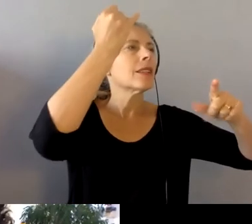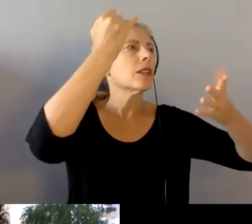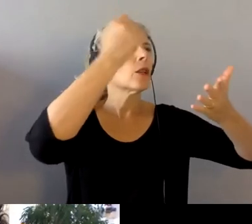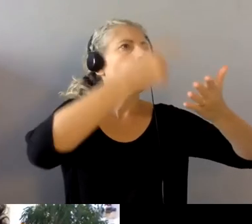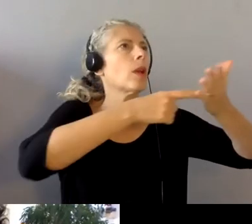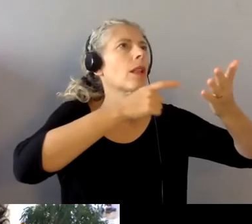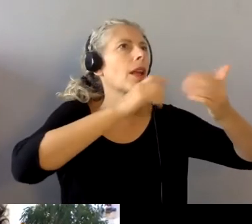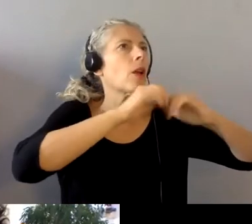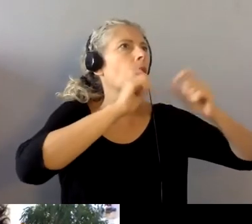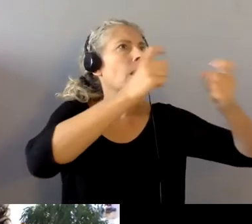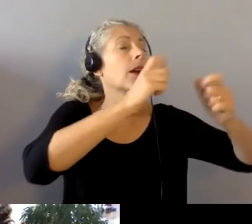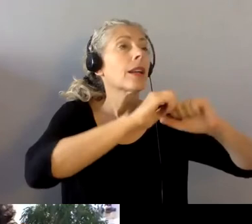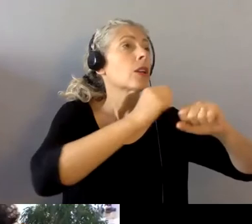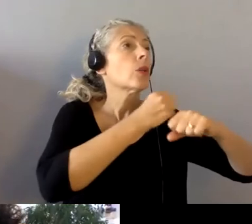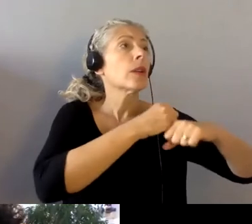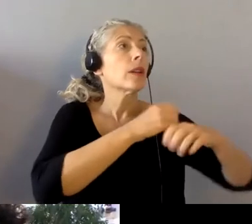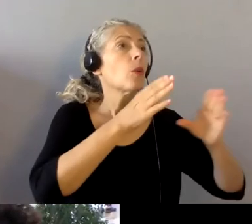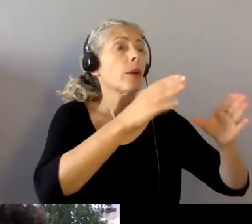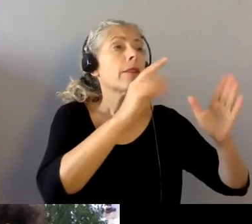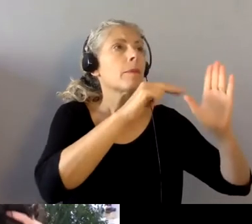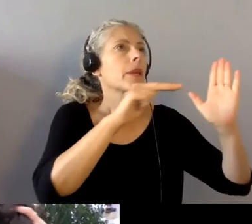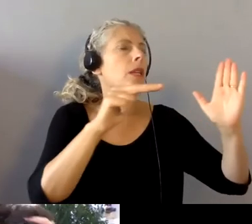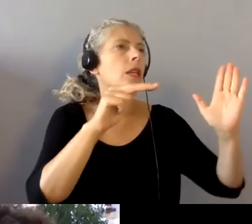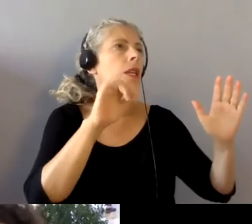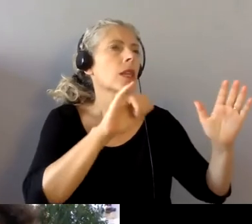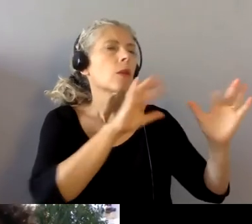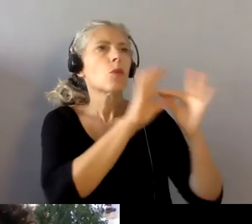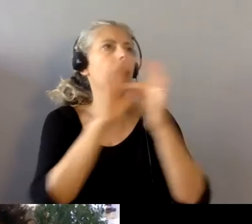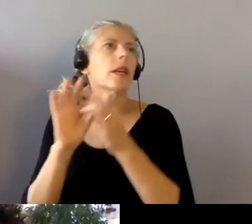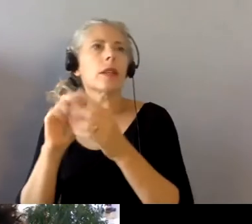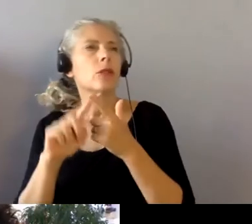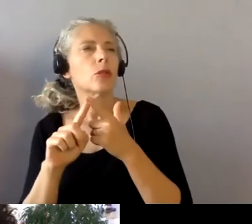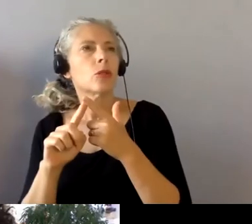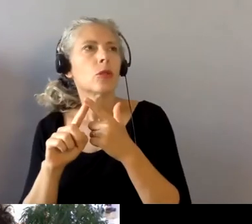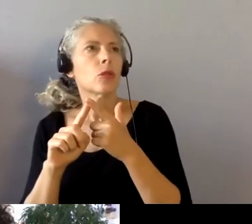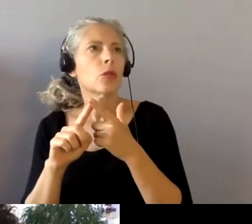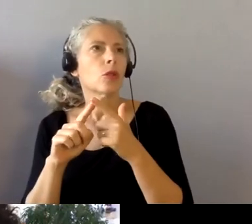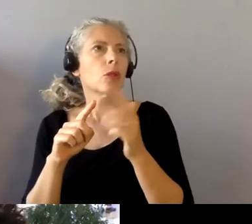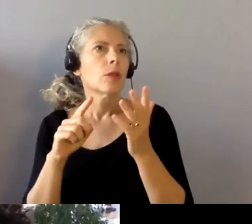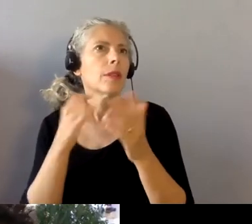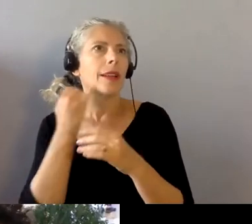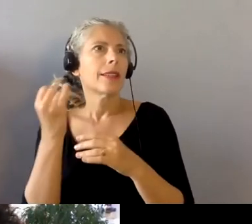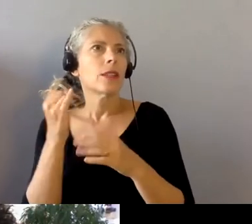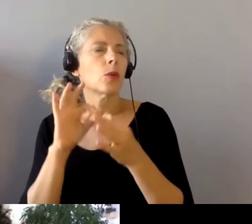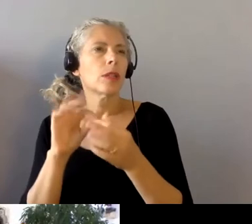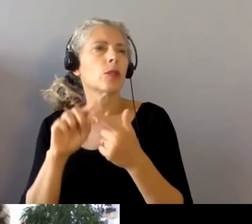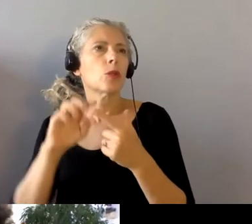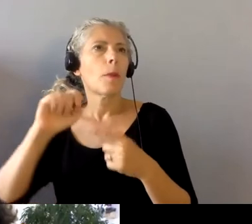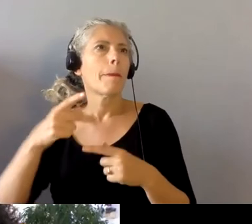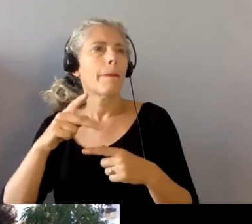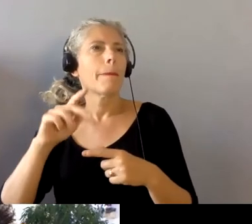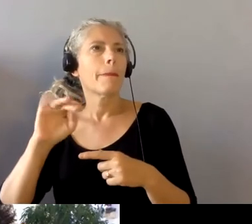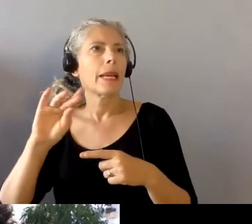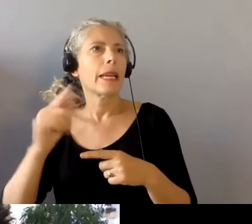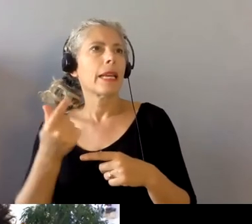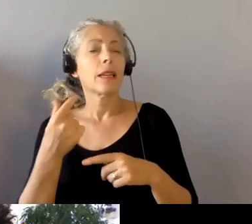contribute? Like, could I create a way of painting that really related to the rapidograph pen and related to the idea around map making that I could actually draw